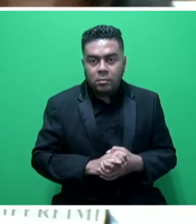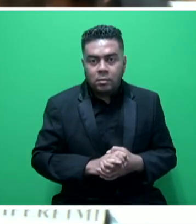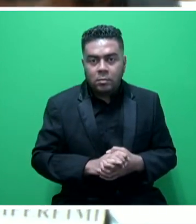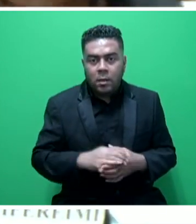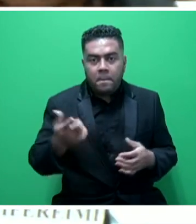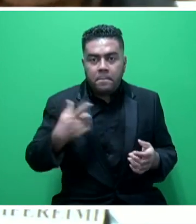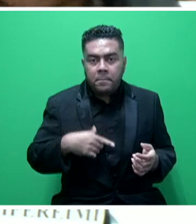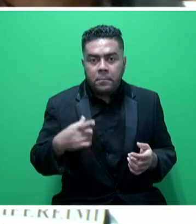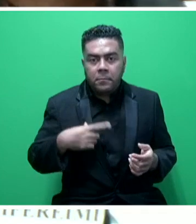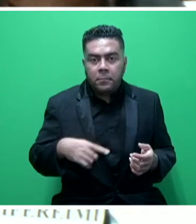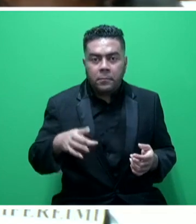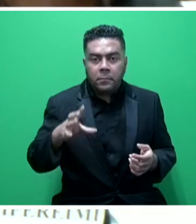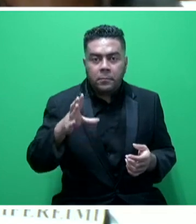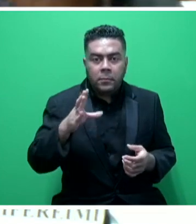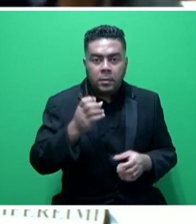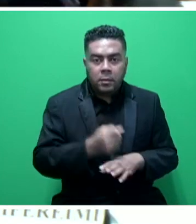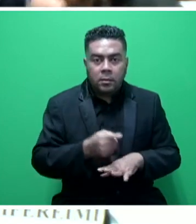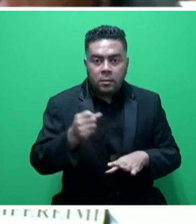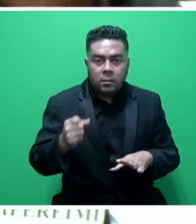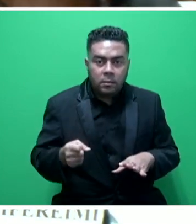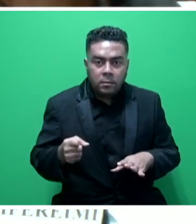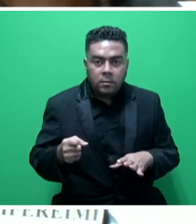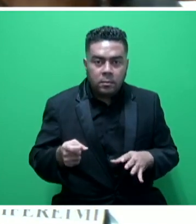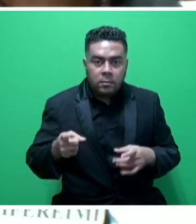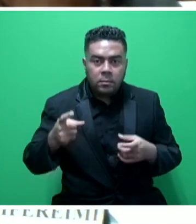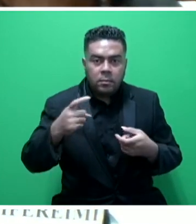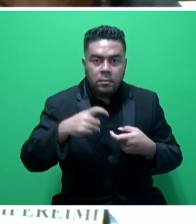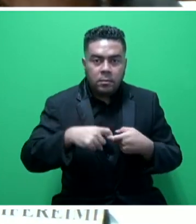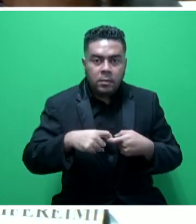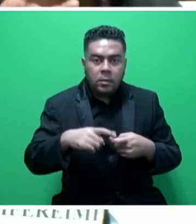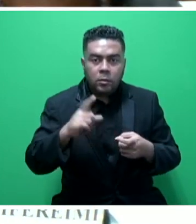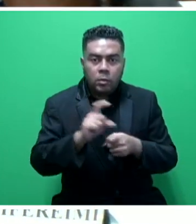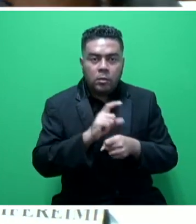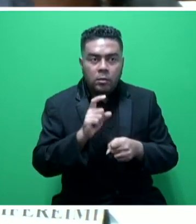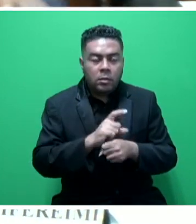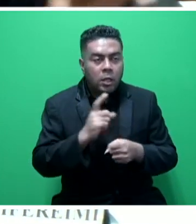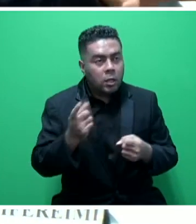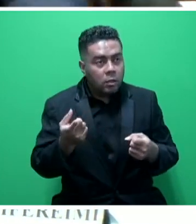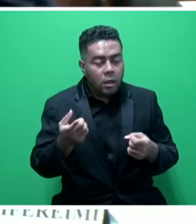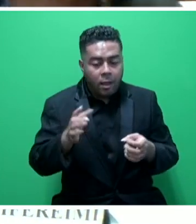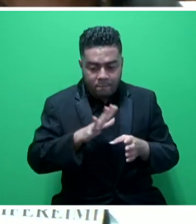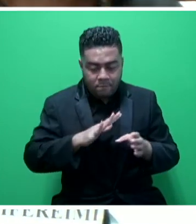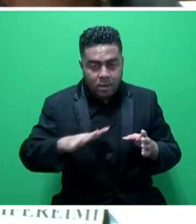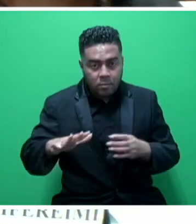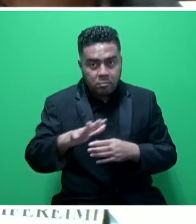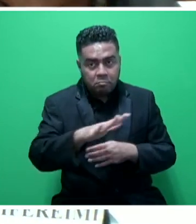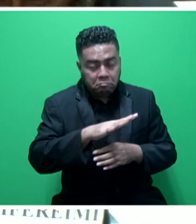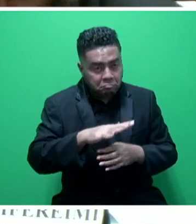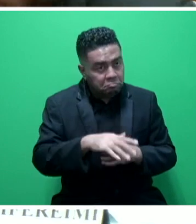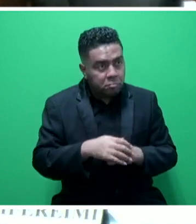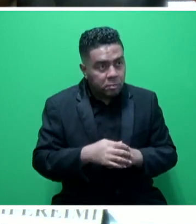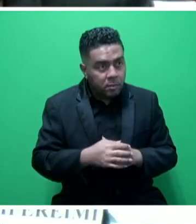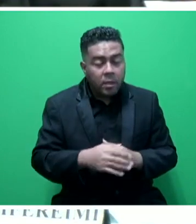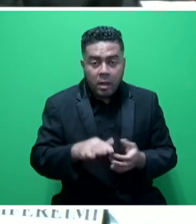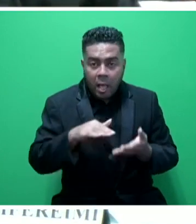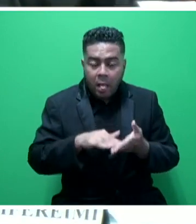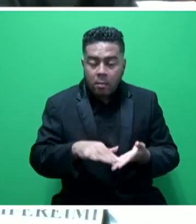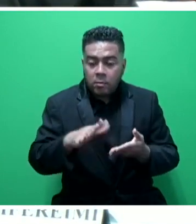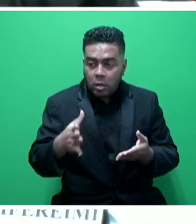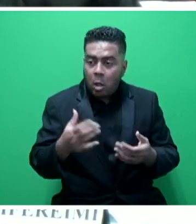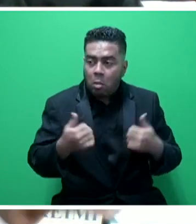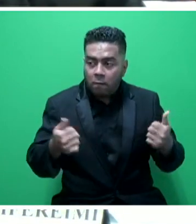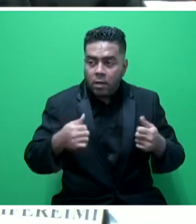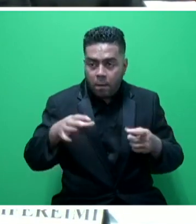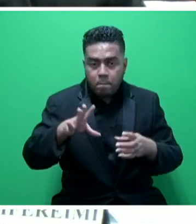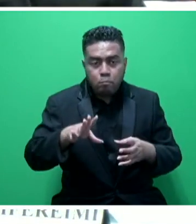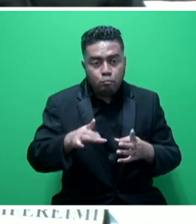because government created the environment. They have satellite dishes and whatever to help them with their, and there's a lot of improvement in